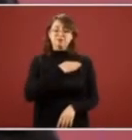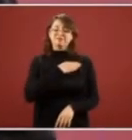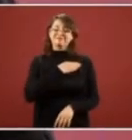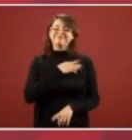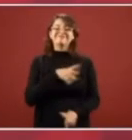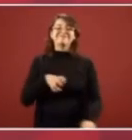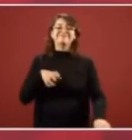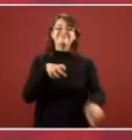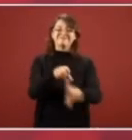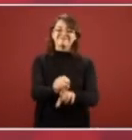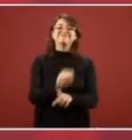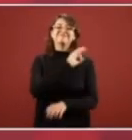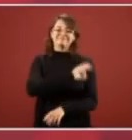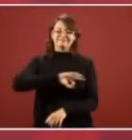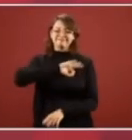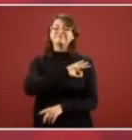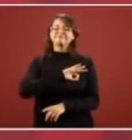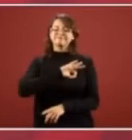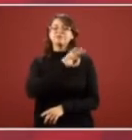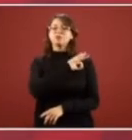felices. Can we be happy.